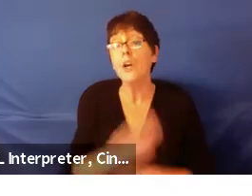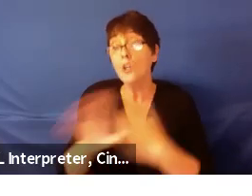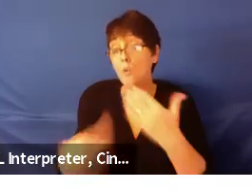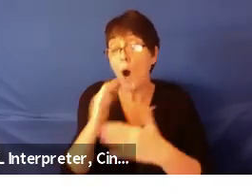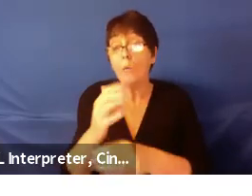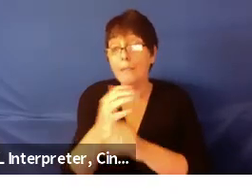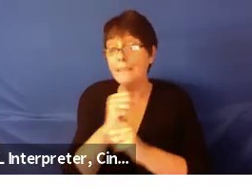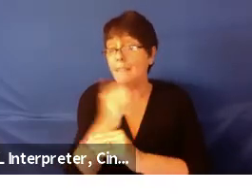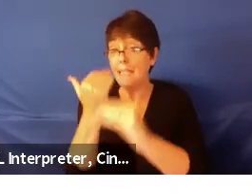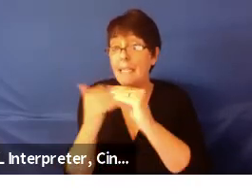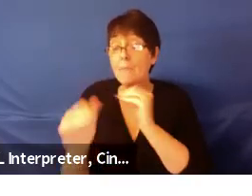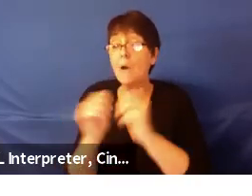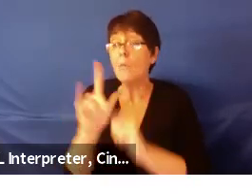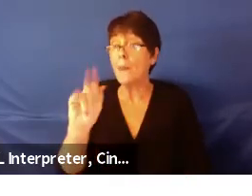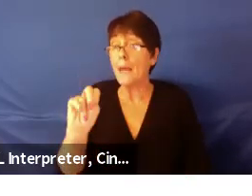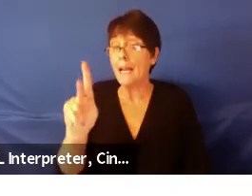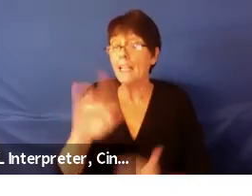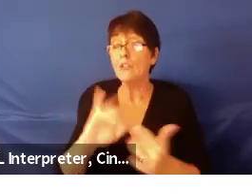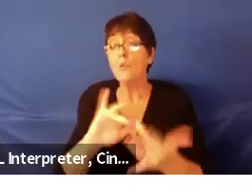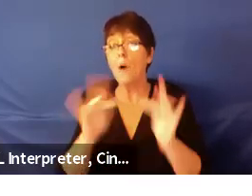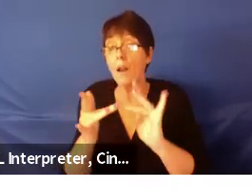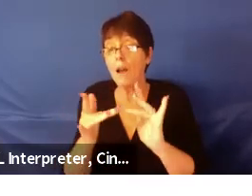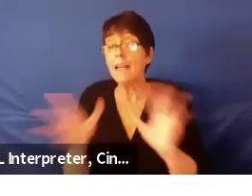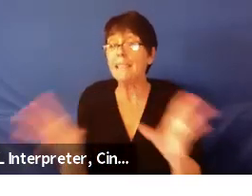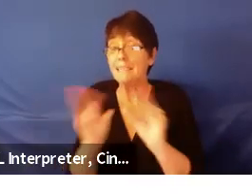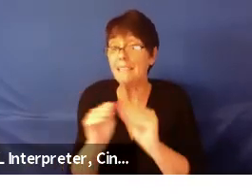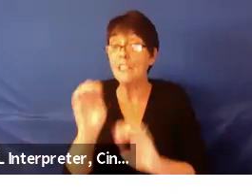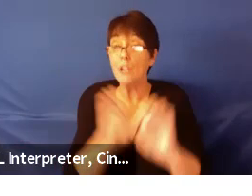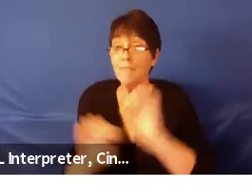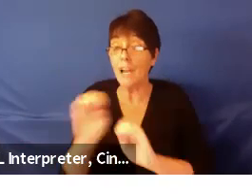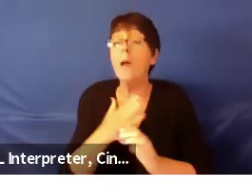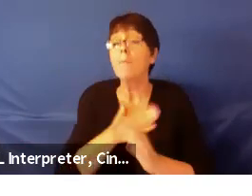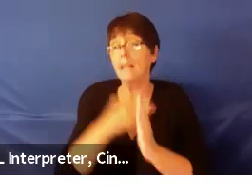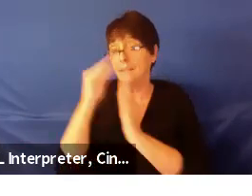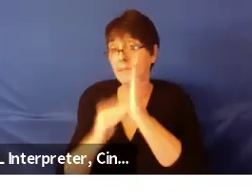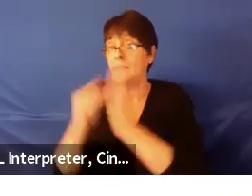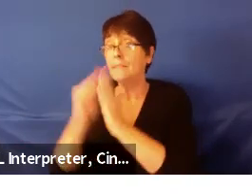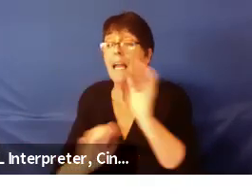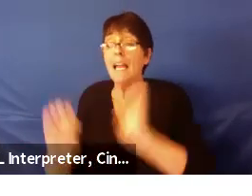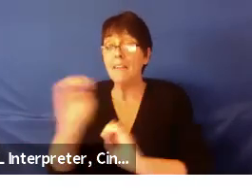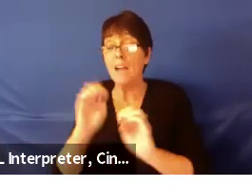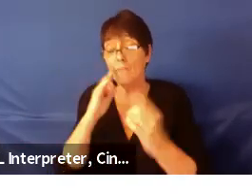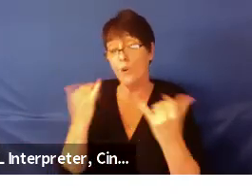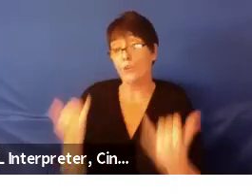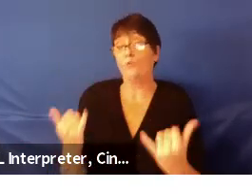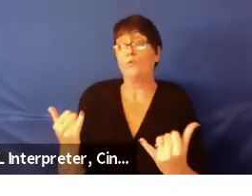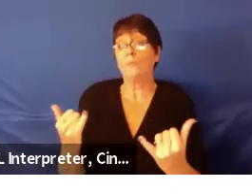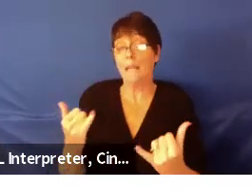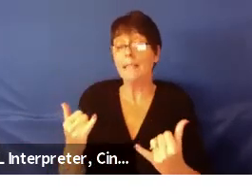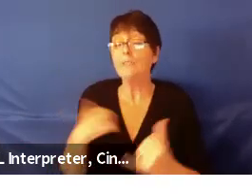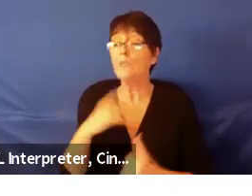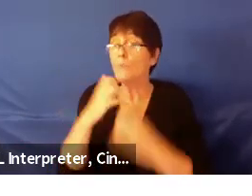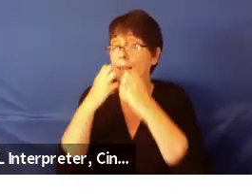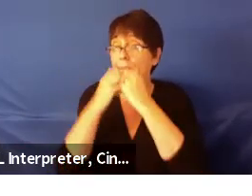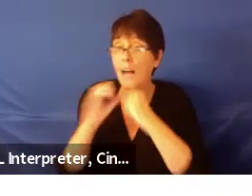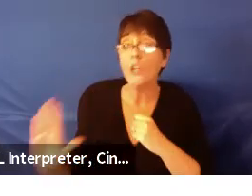an email with a link to an online session evaluation. Please complete that evaluation for today's program, as we really value your